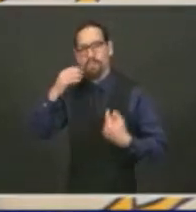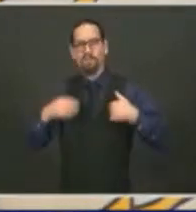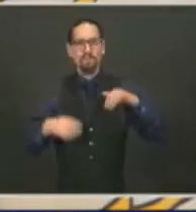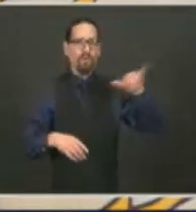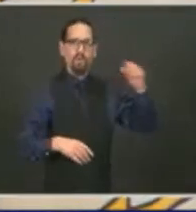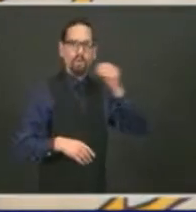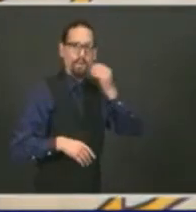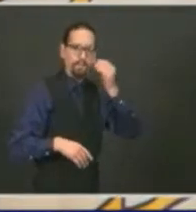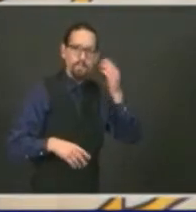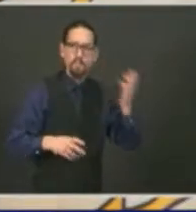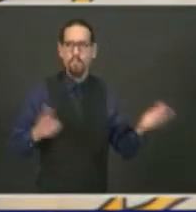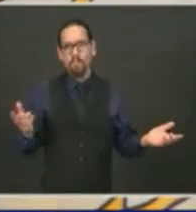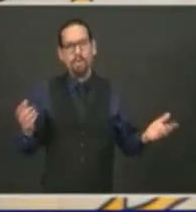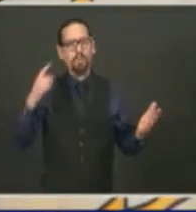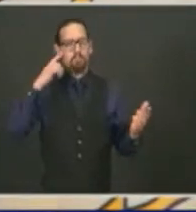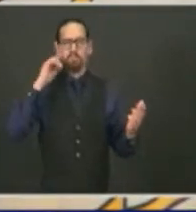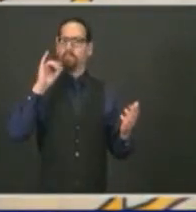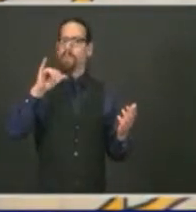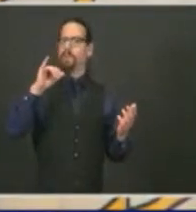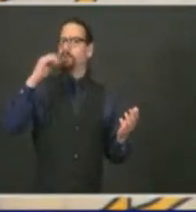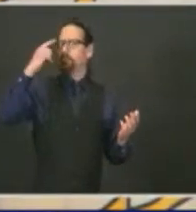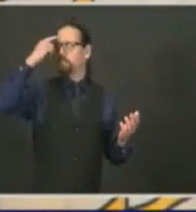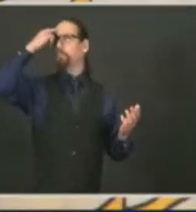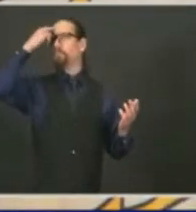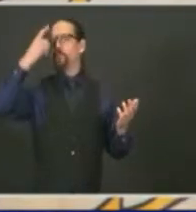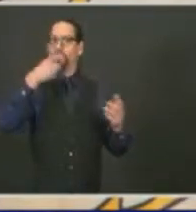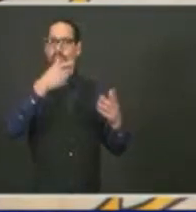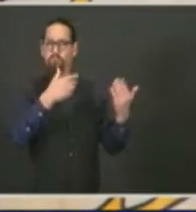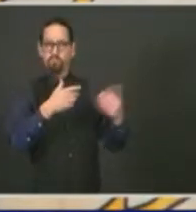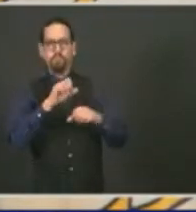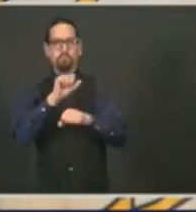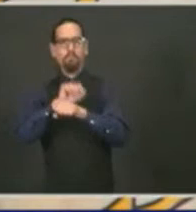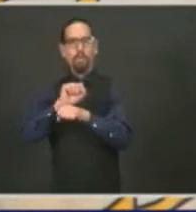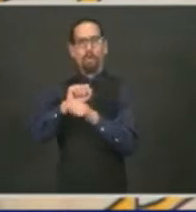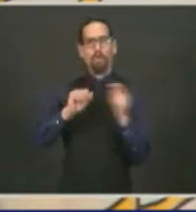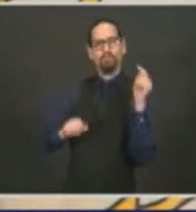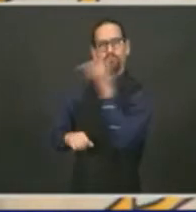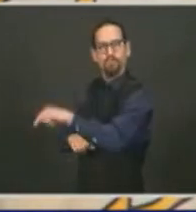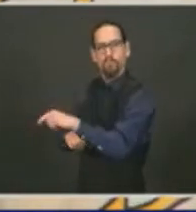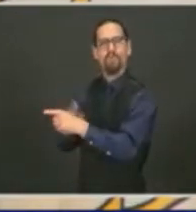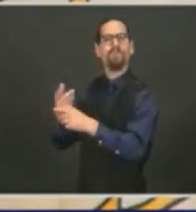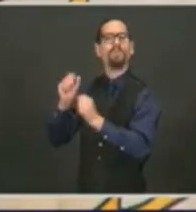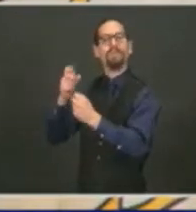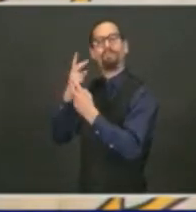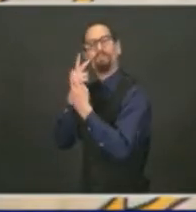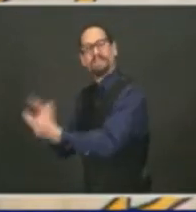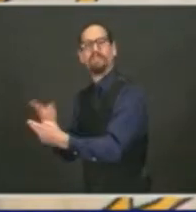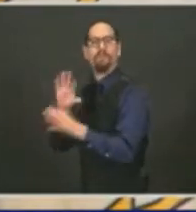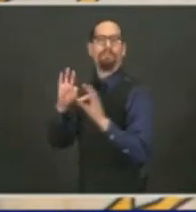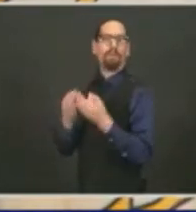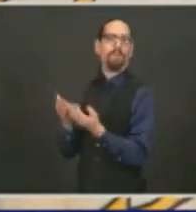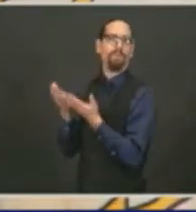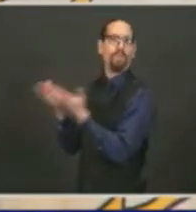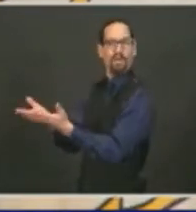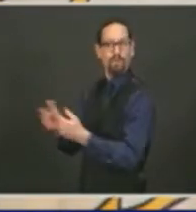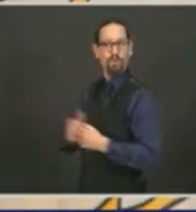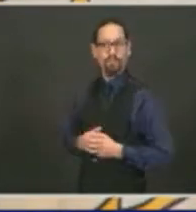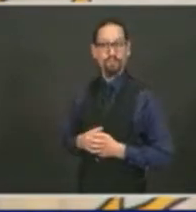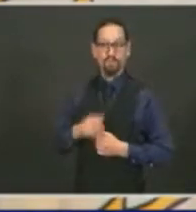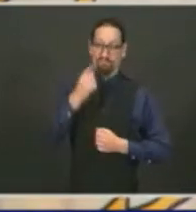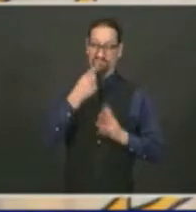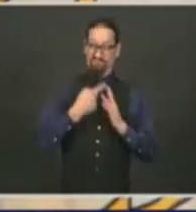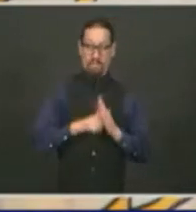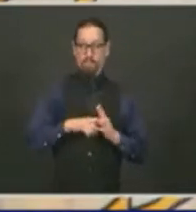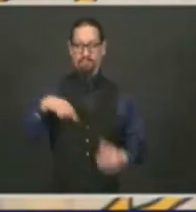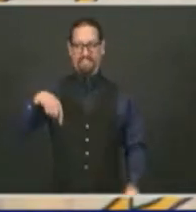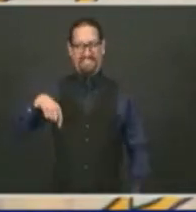loved ones. And that's going to begin on Monday, and the Department of Health has today green-lighted this